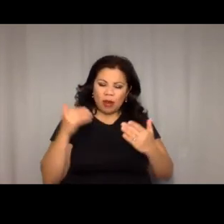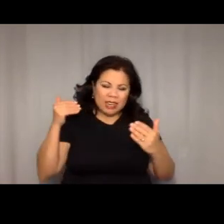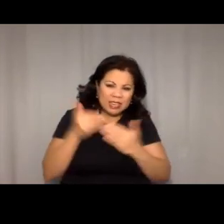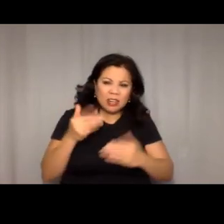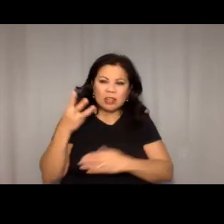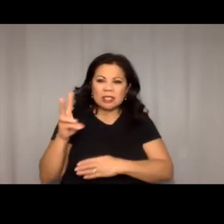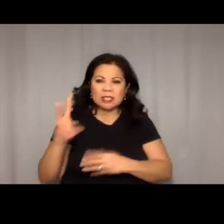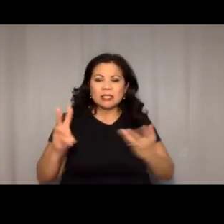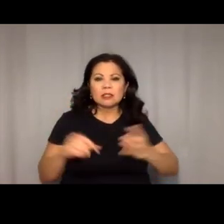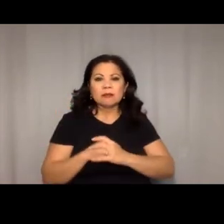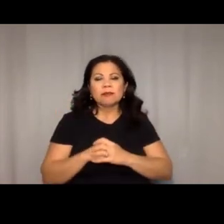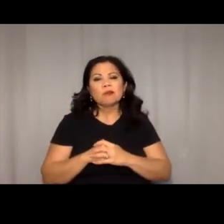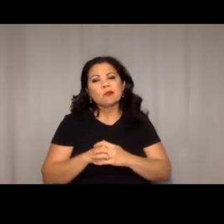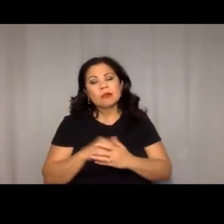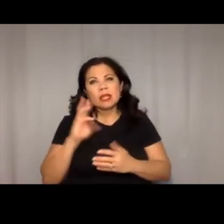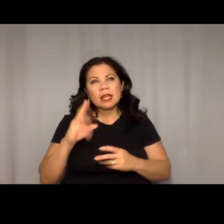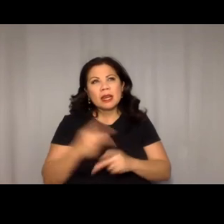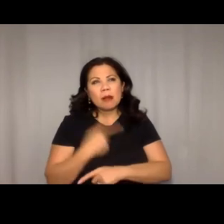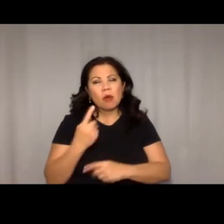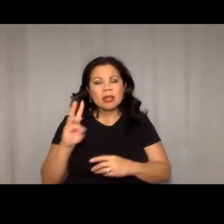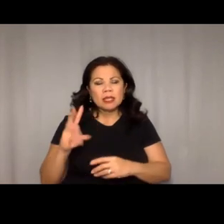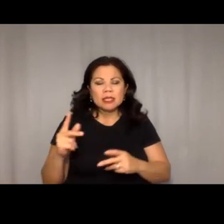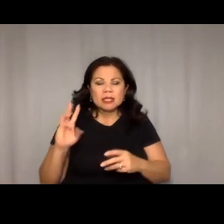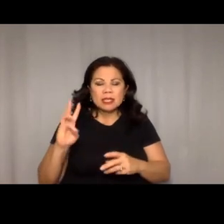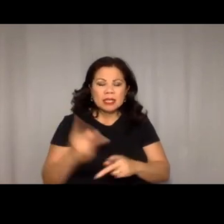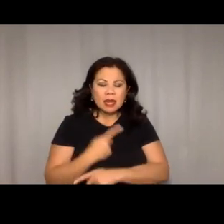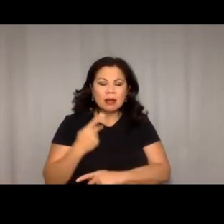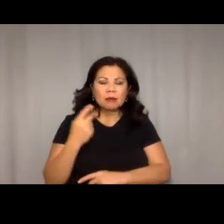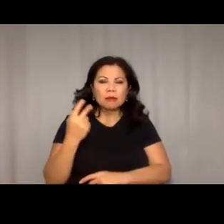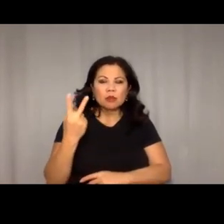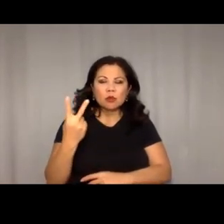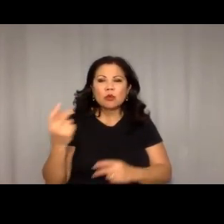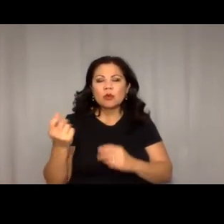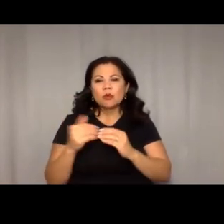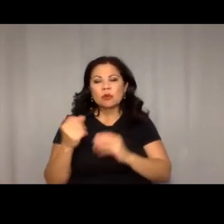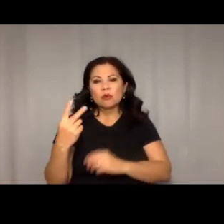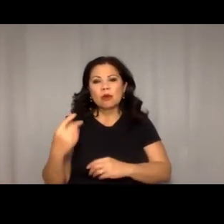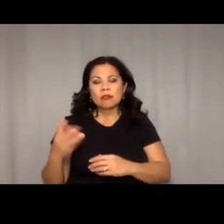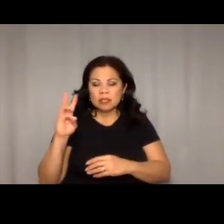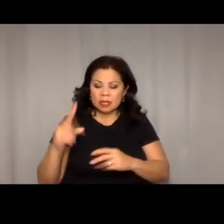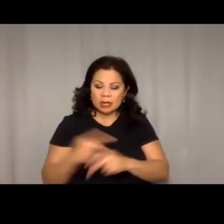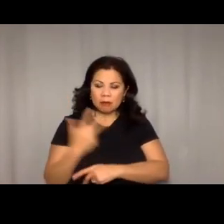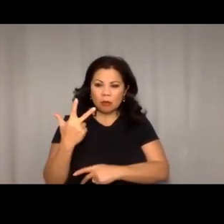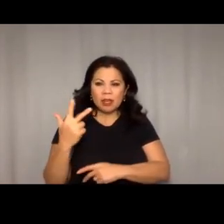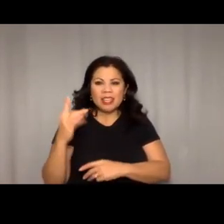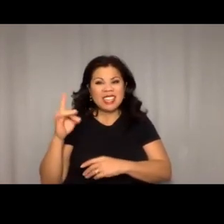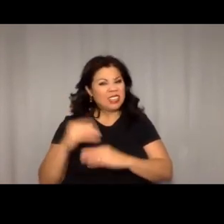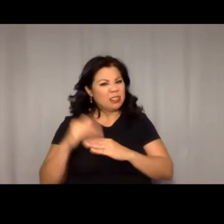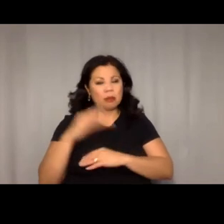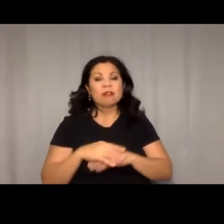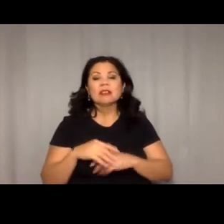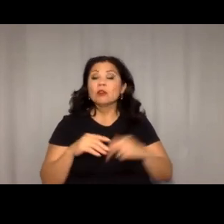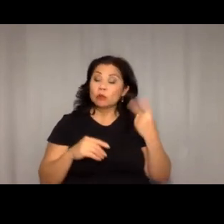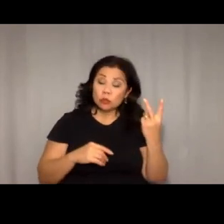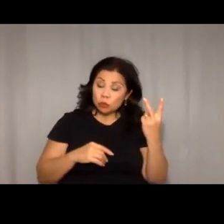times 1 is 6, 6 times 2 is 12, 6 times 3 is 18, so it has to be 2. Okay, so